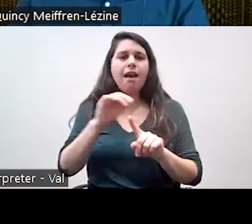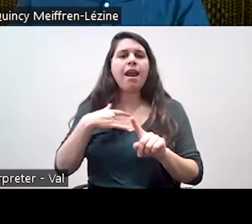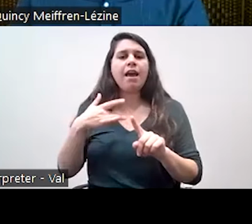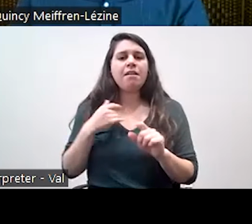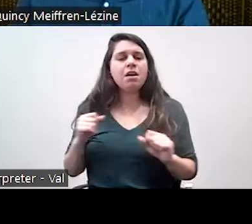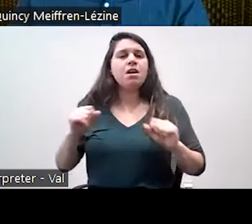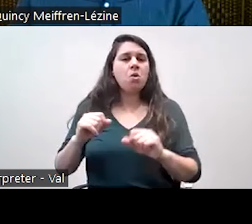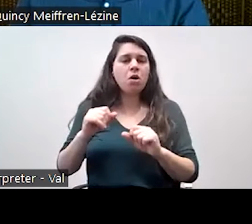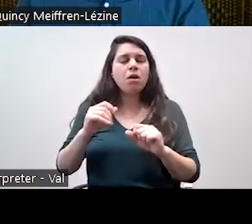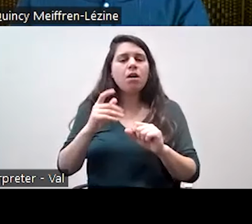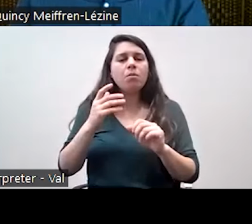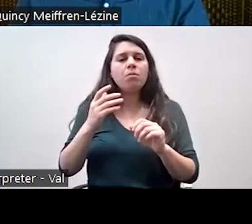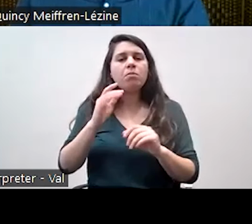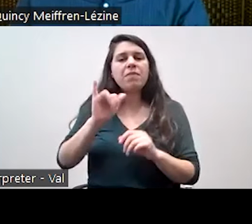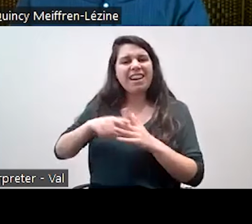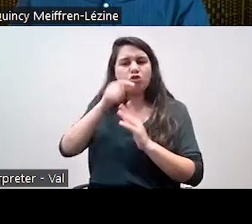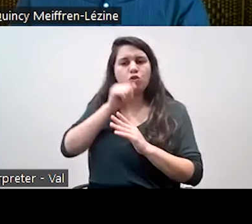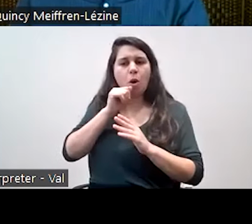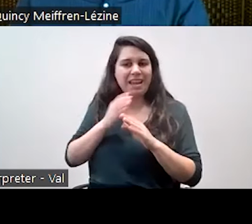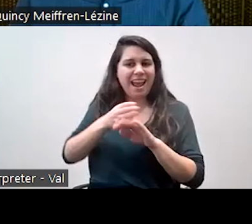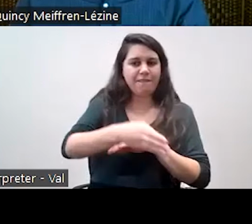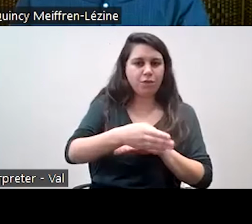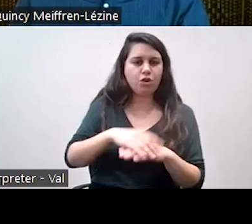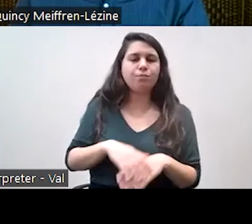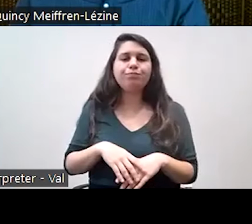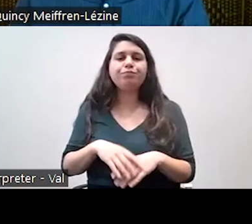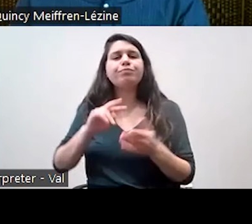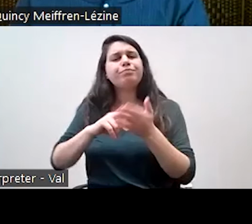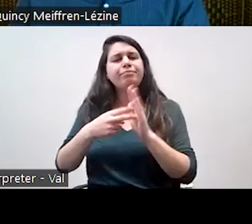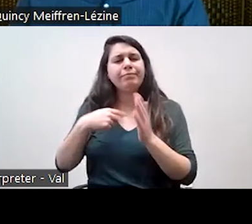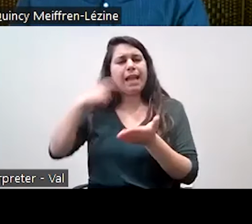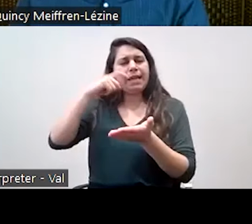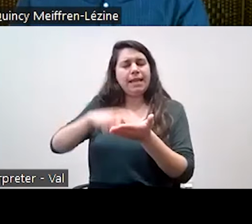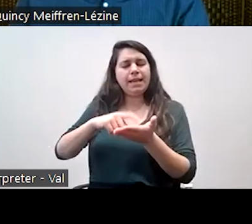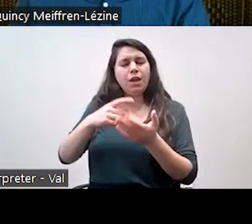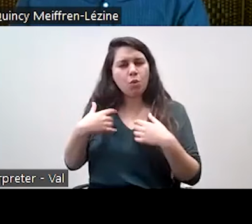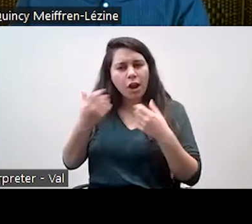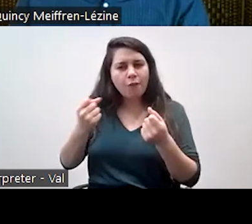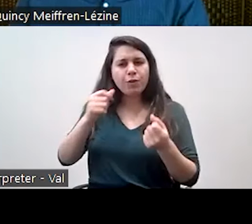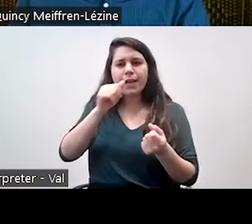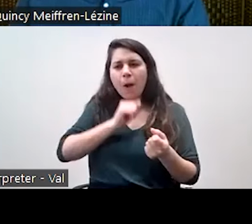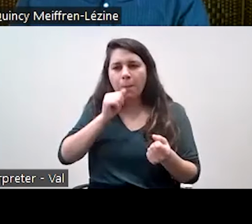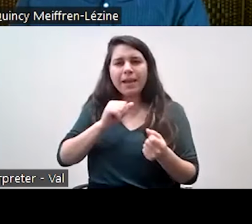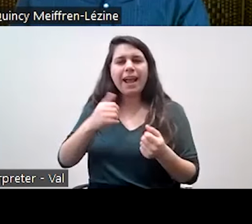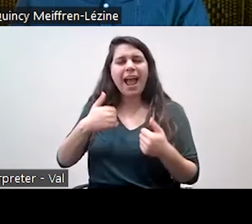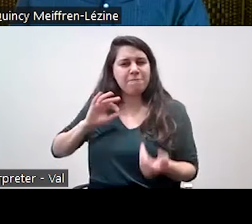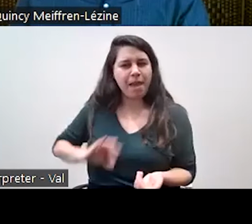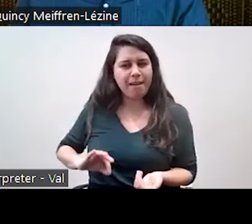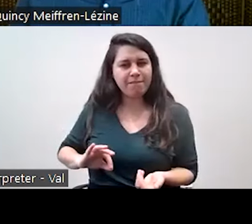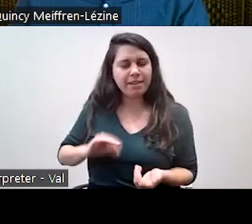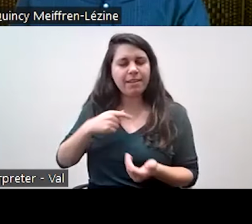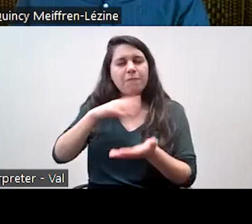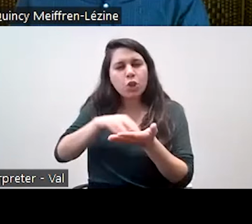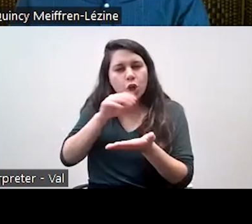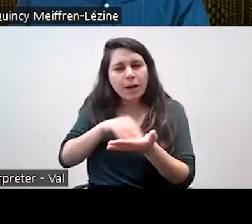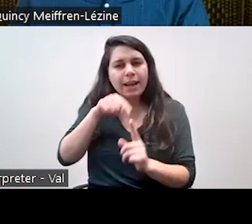meaning and finding benefits in the trauma that has happened. The person has some learning, and that learning